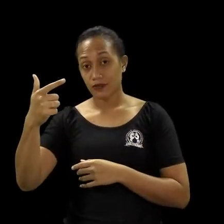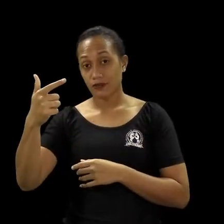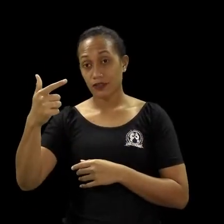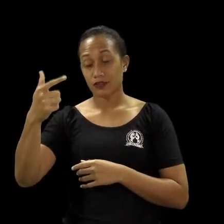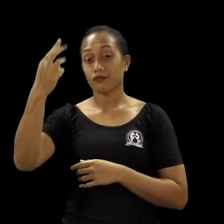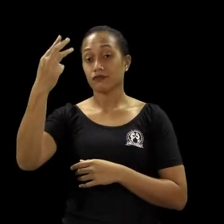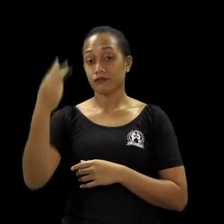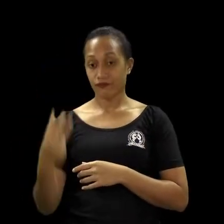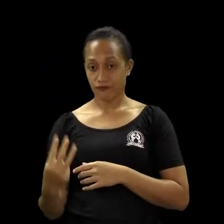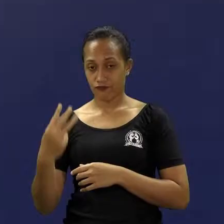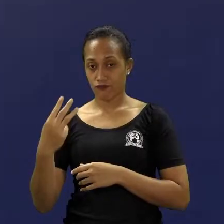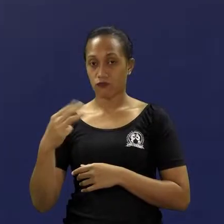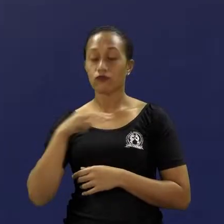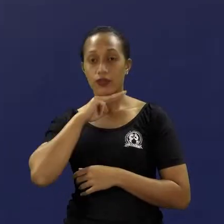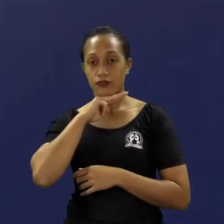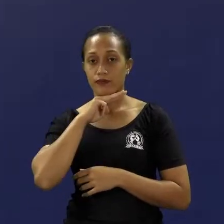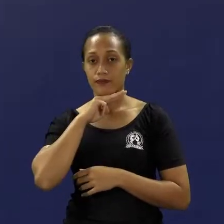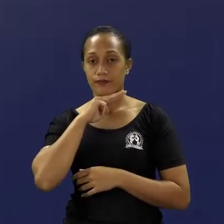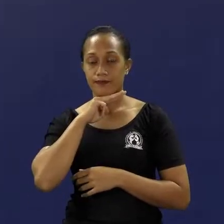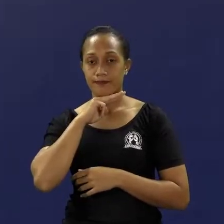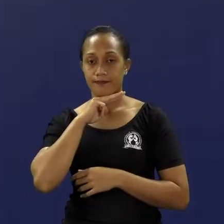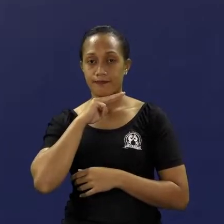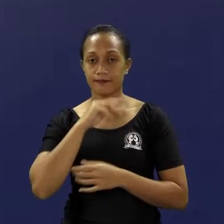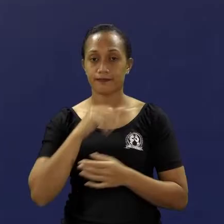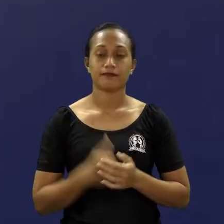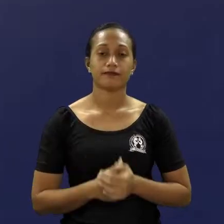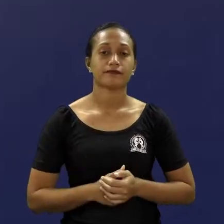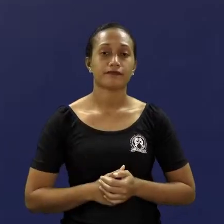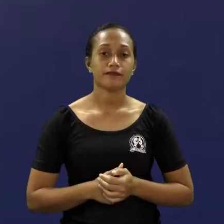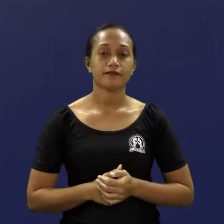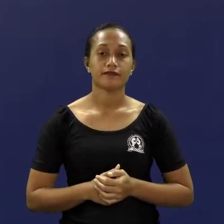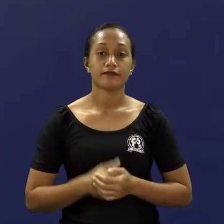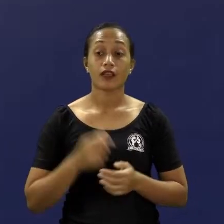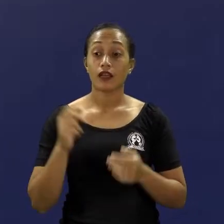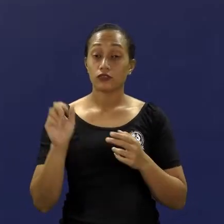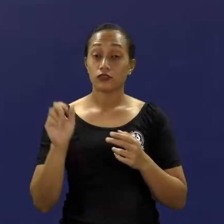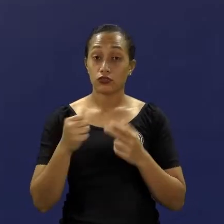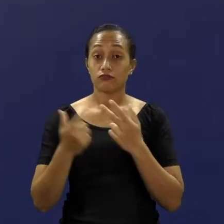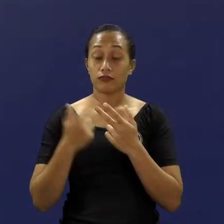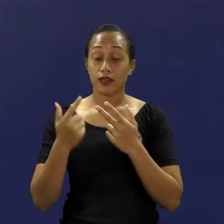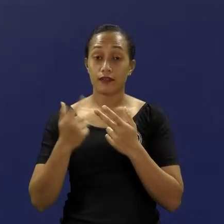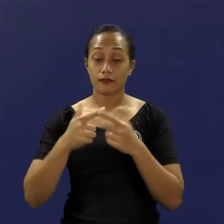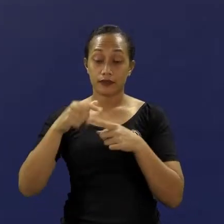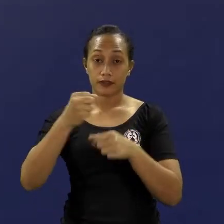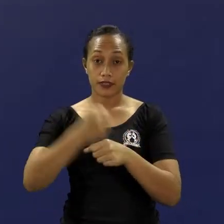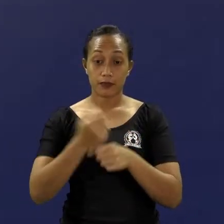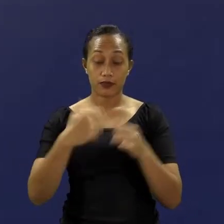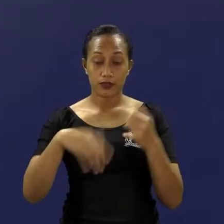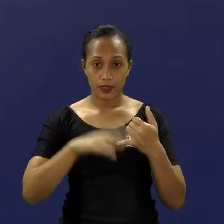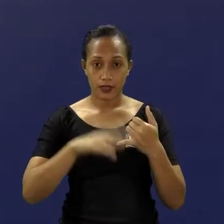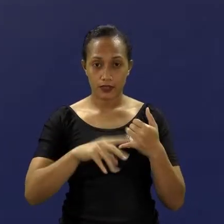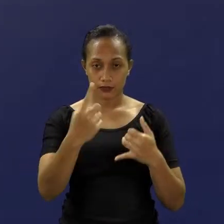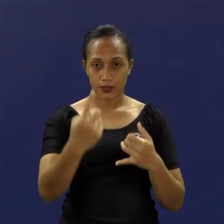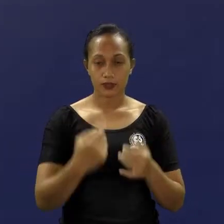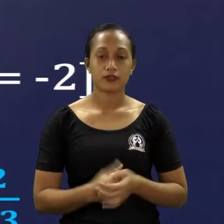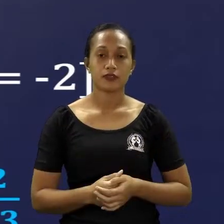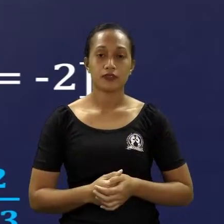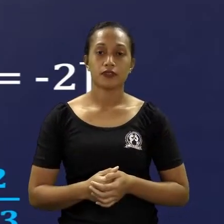over 300. Tato atu sisi whateiteinga. Ora whateiteinga muli fo